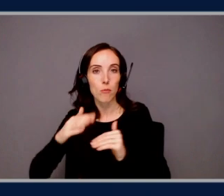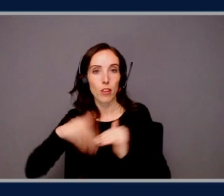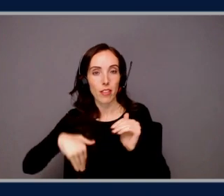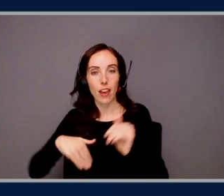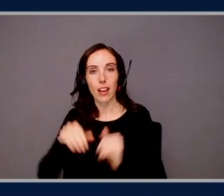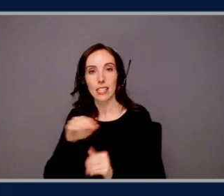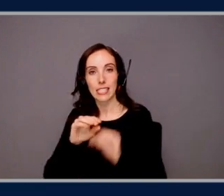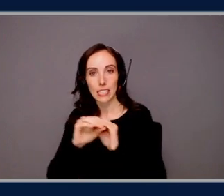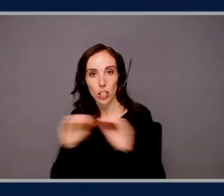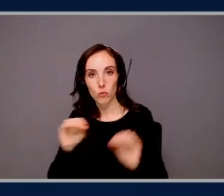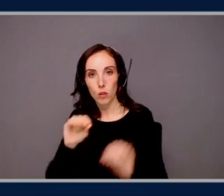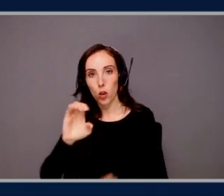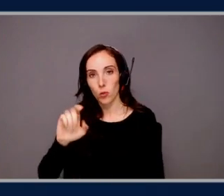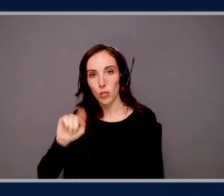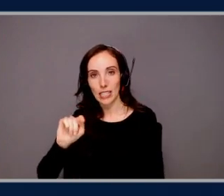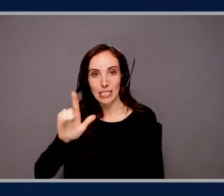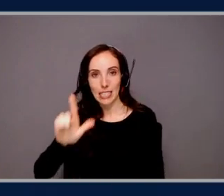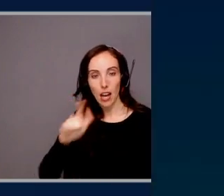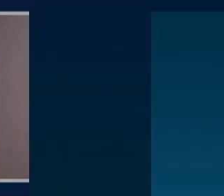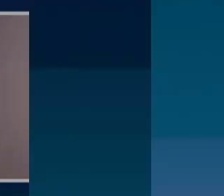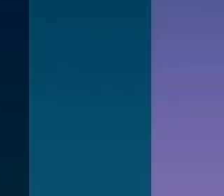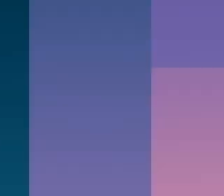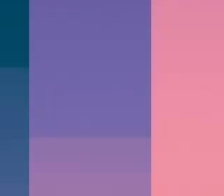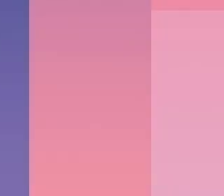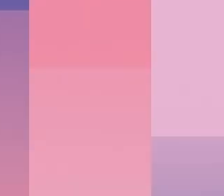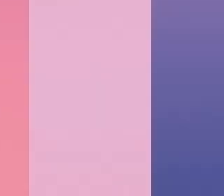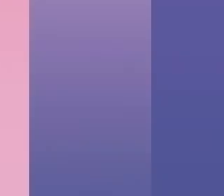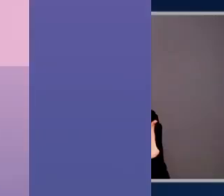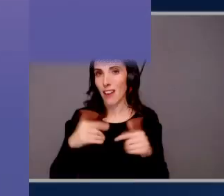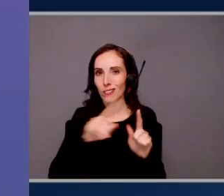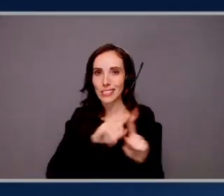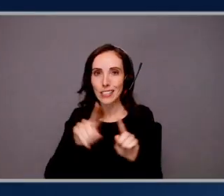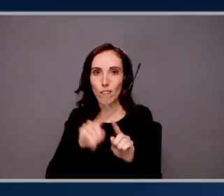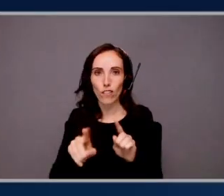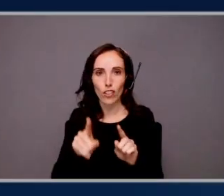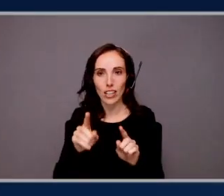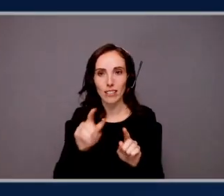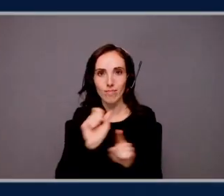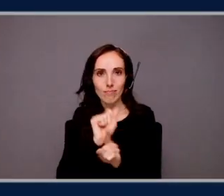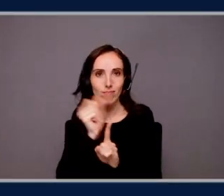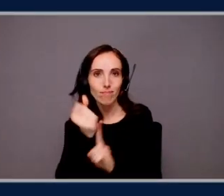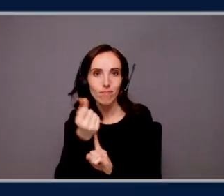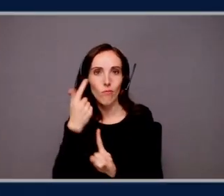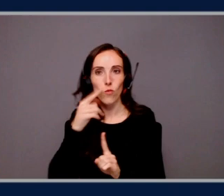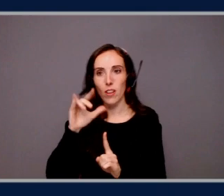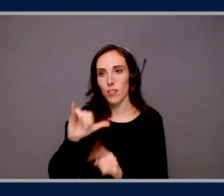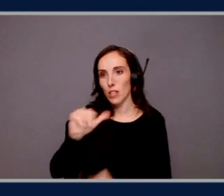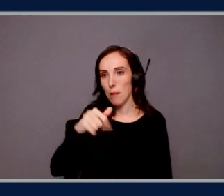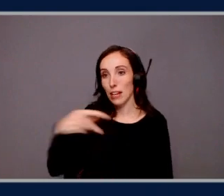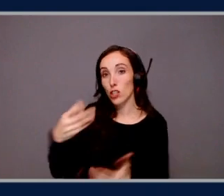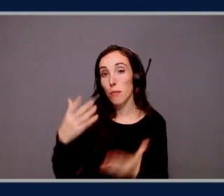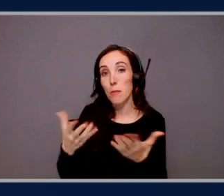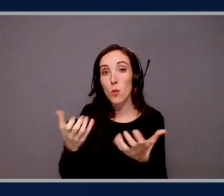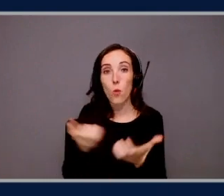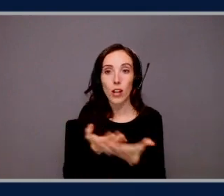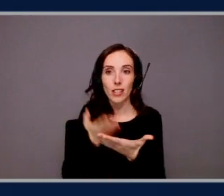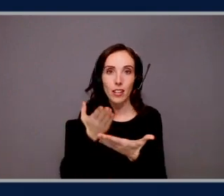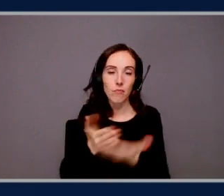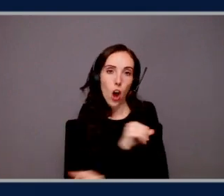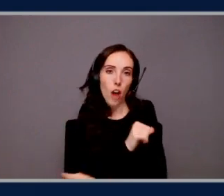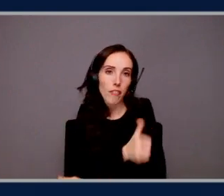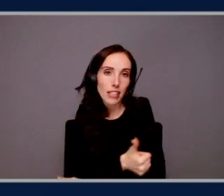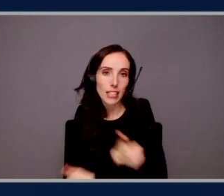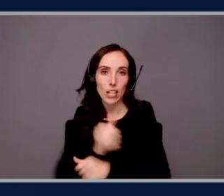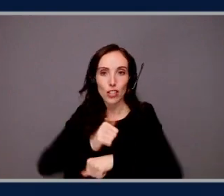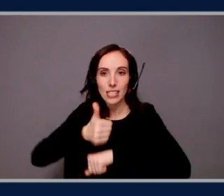have multiple instances of that type of application. So we want to sort of separate those things, maybe the authentication settings. But traditionally, as an app